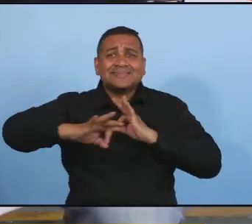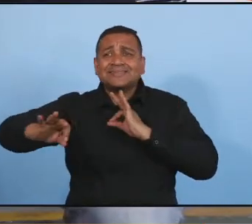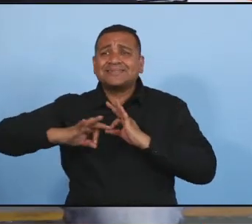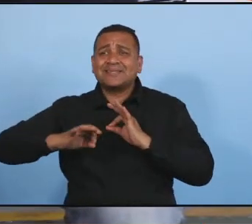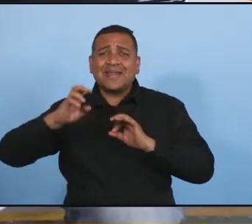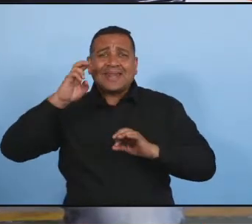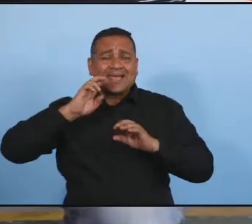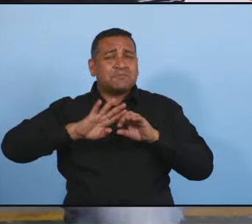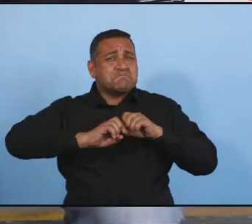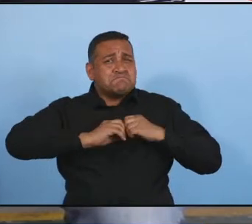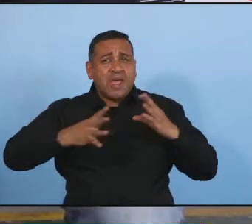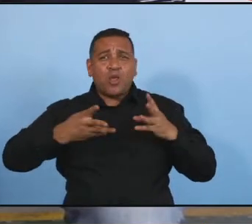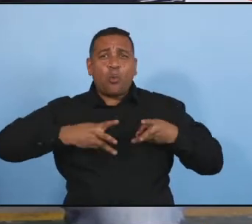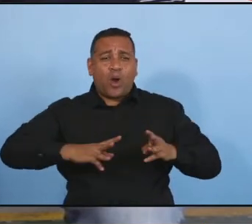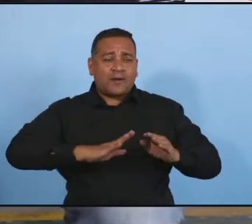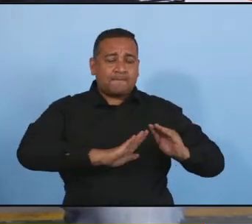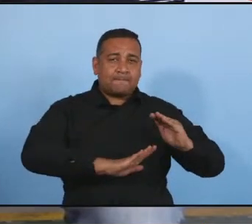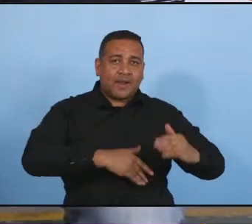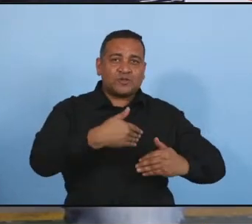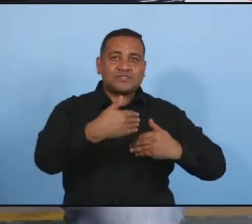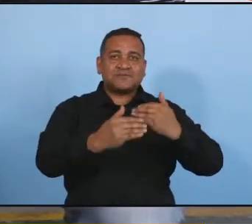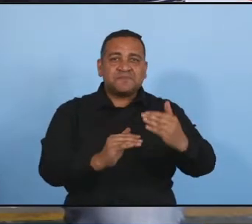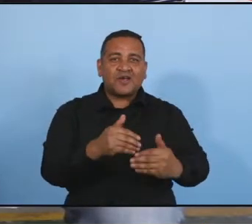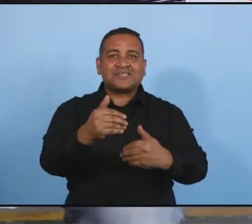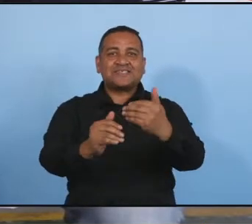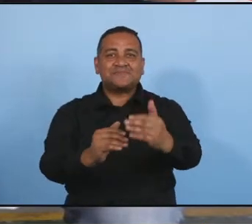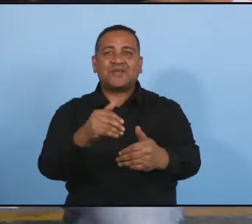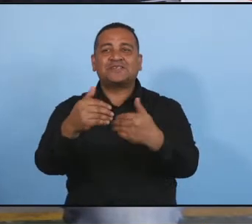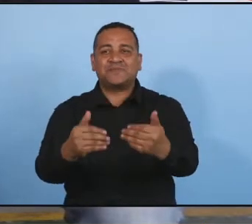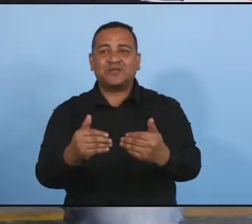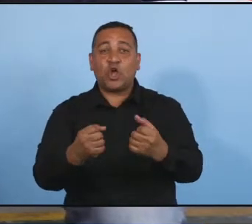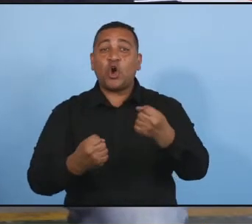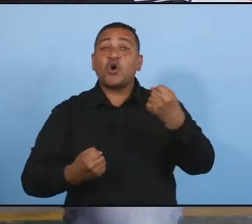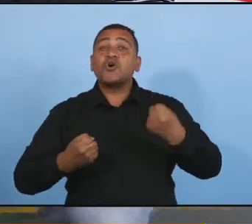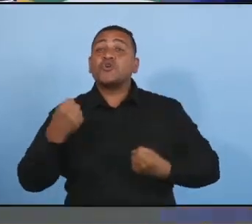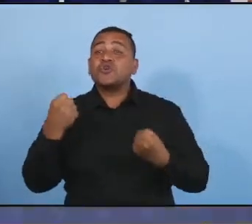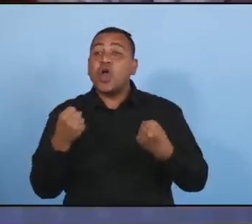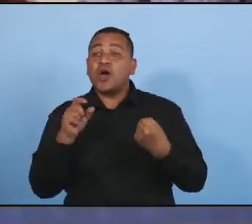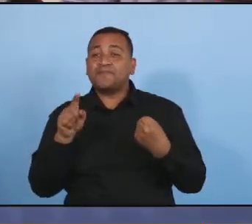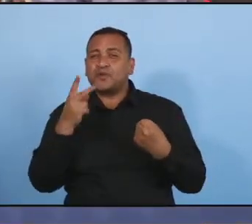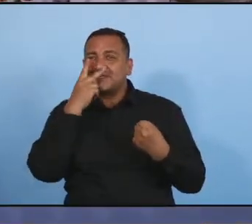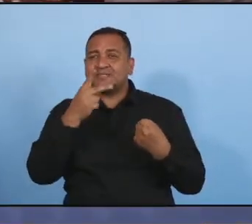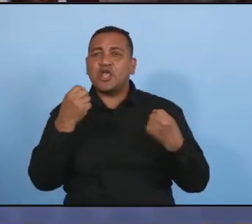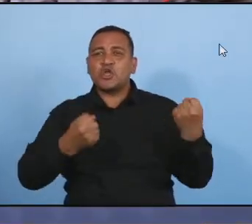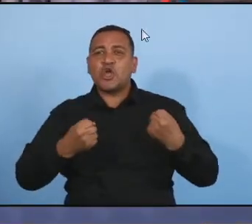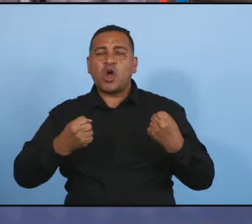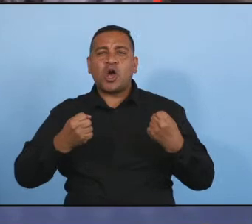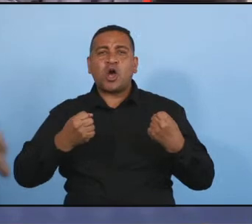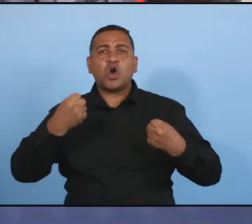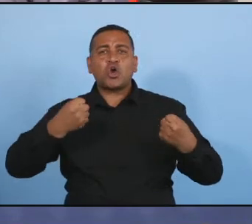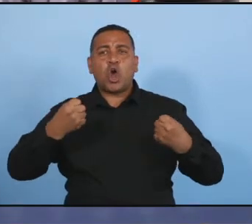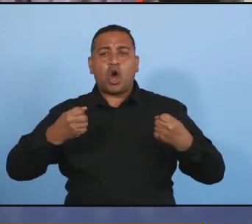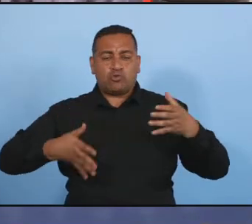Wow. Because you sometimes see it like in these car manufacturing plants, you see this little robot arm Yes, thing. You know what I mean? robotic arm. This is the instructions. This is